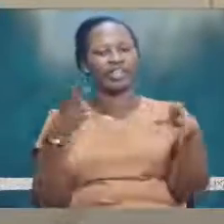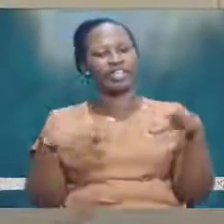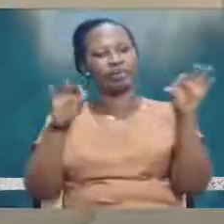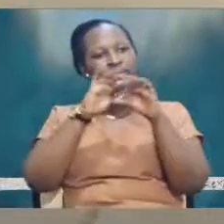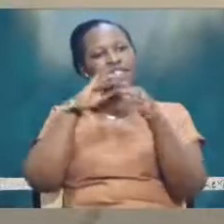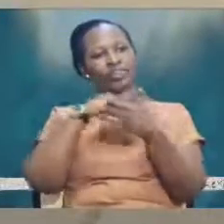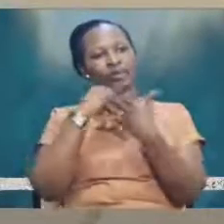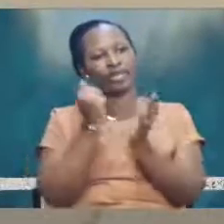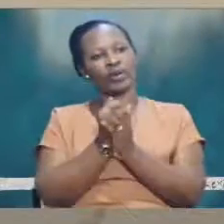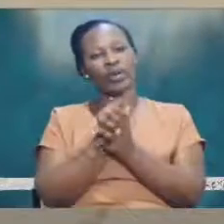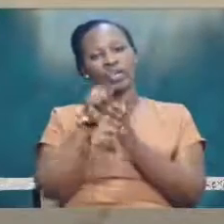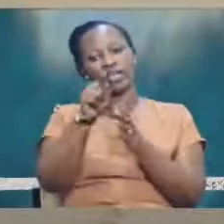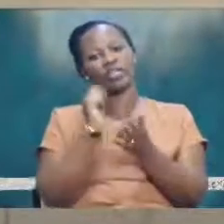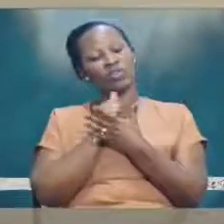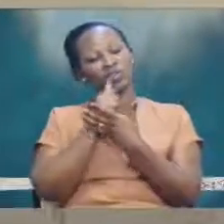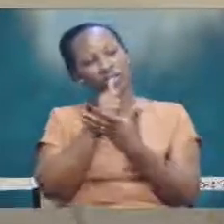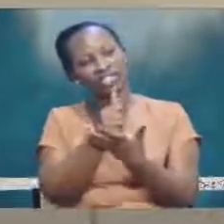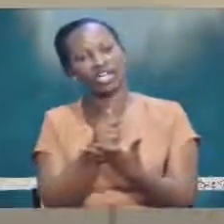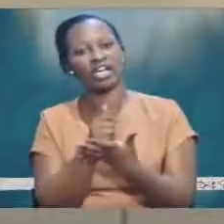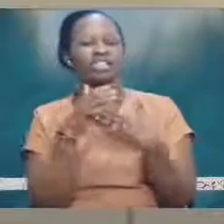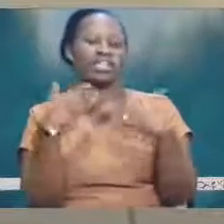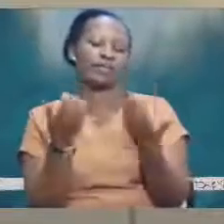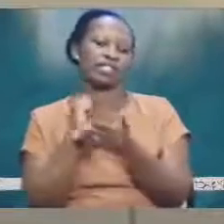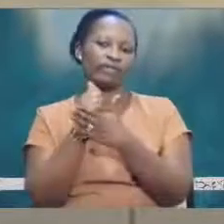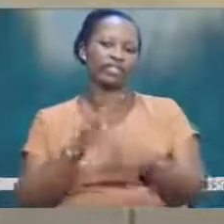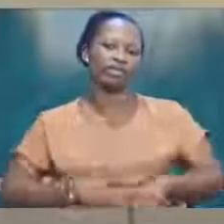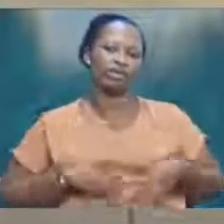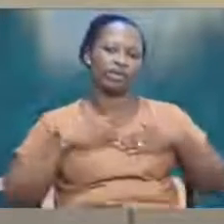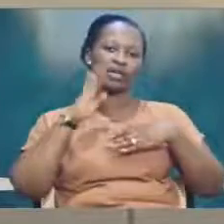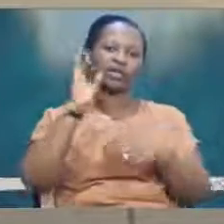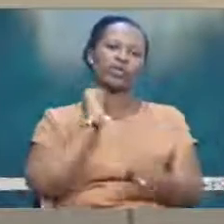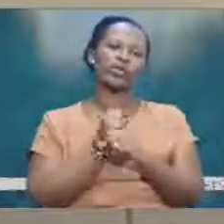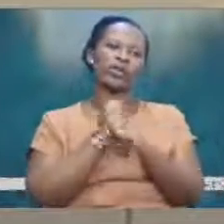important because it allows you or your body to perform